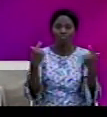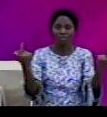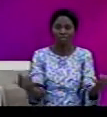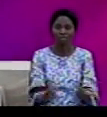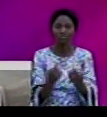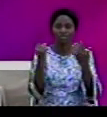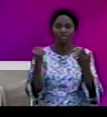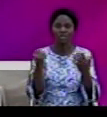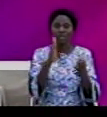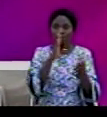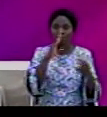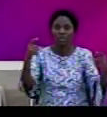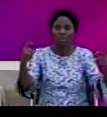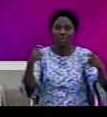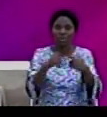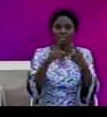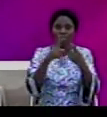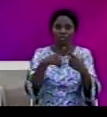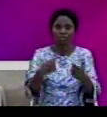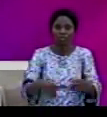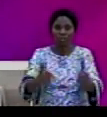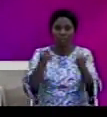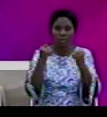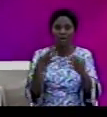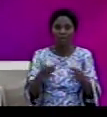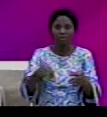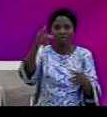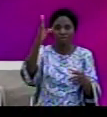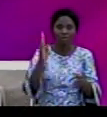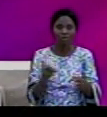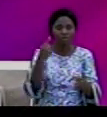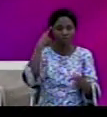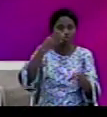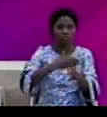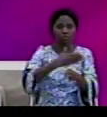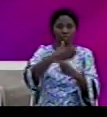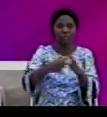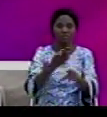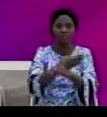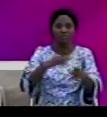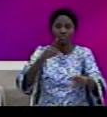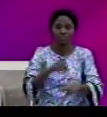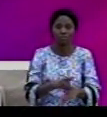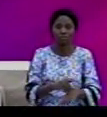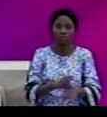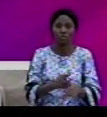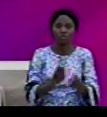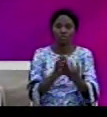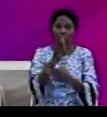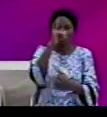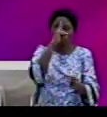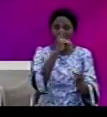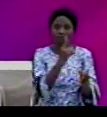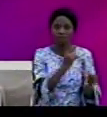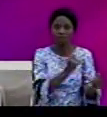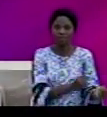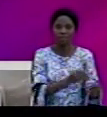Be connected to the power of God for total freedom through faith in Christ.